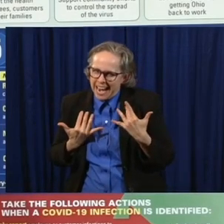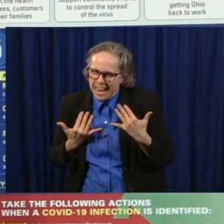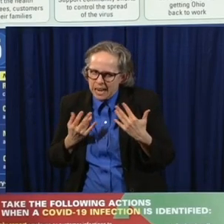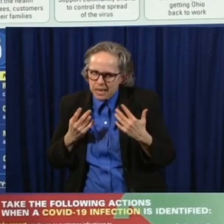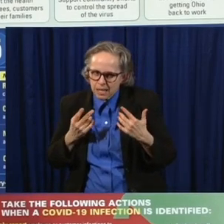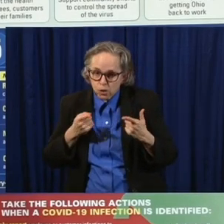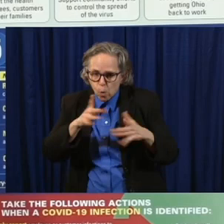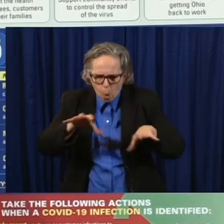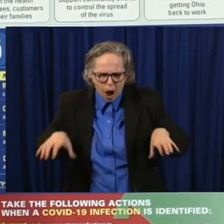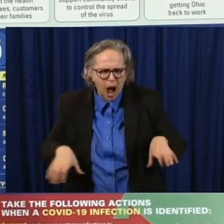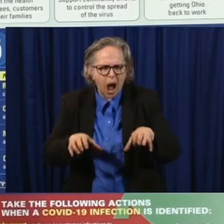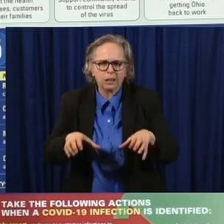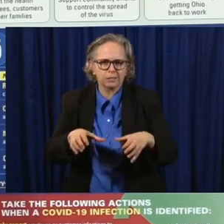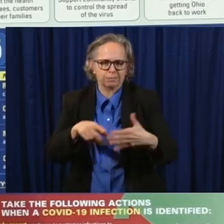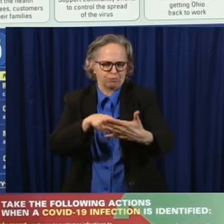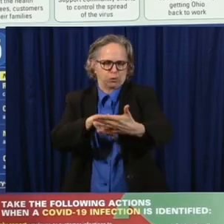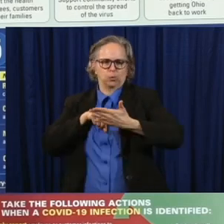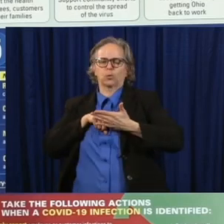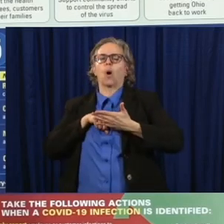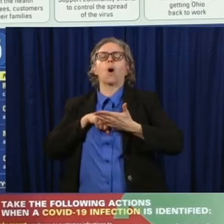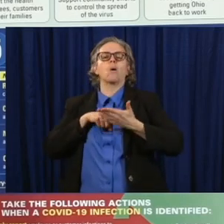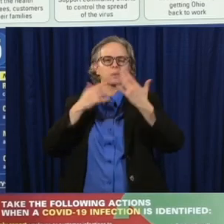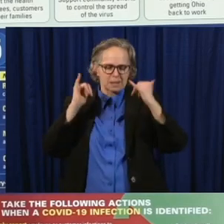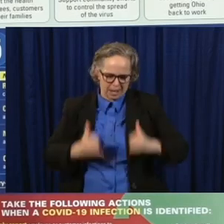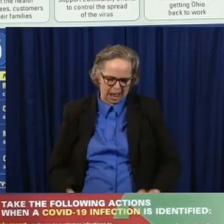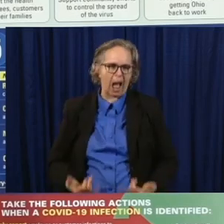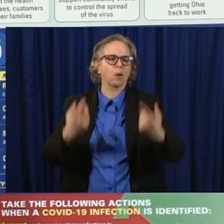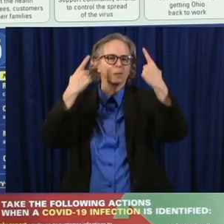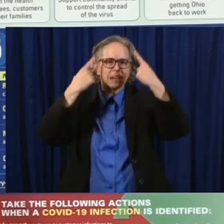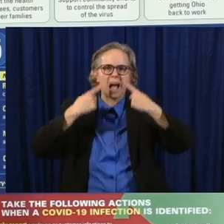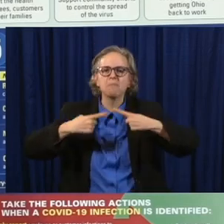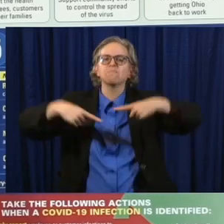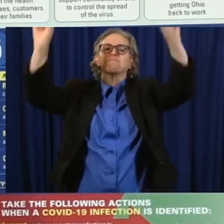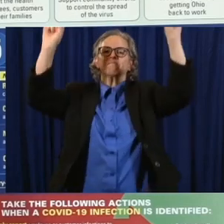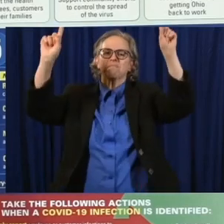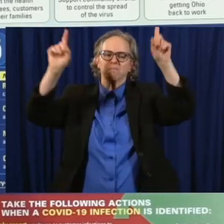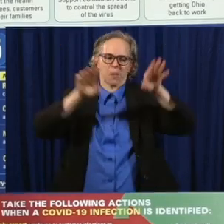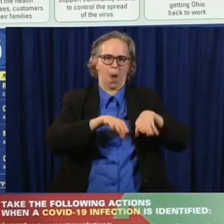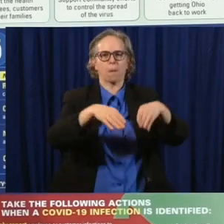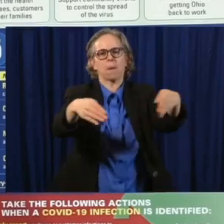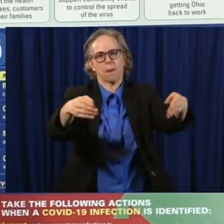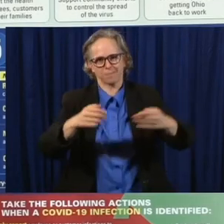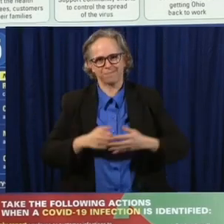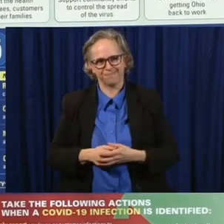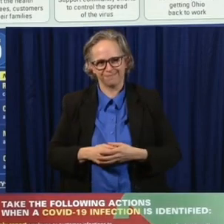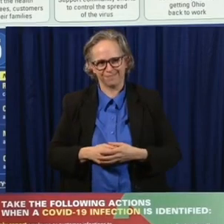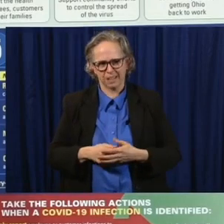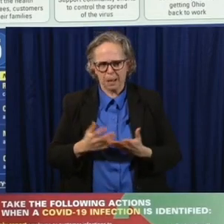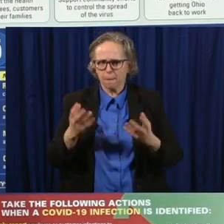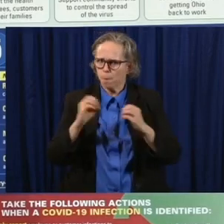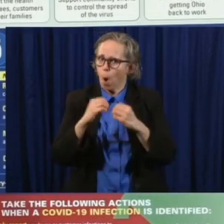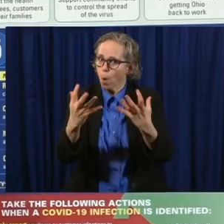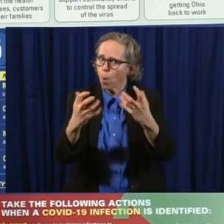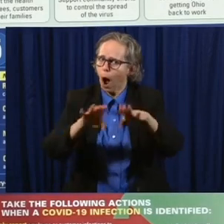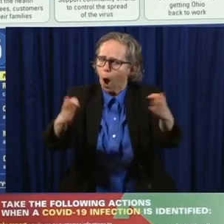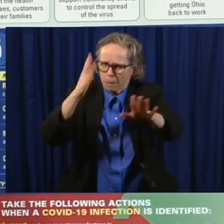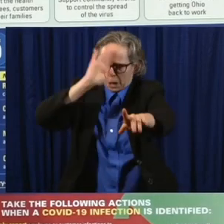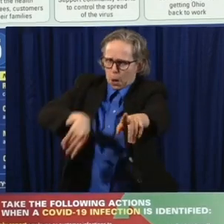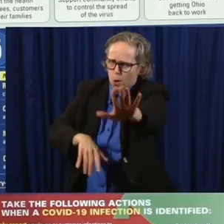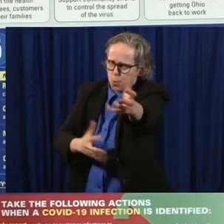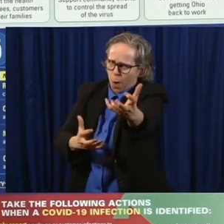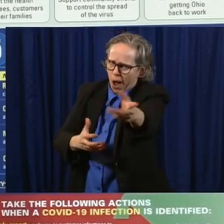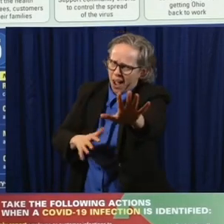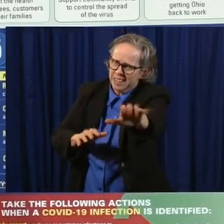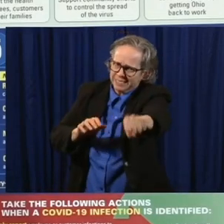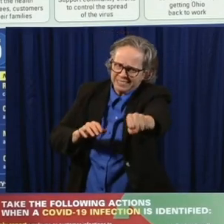the position to do them. I know there are other things that all of us want to do. People want to get a haircut, get their hair